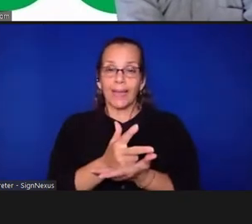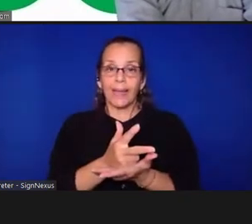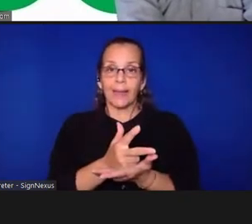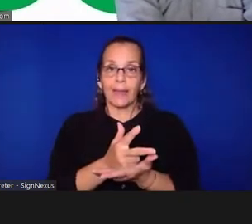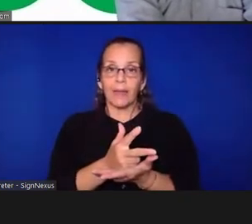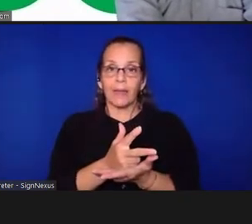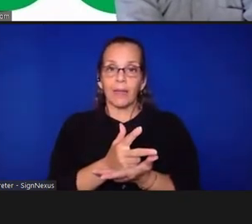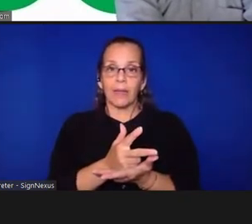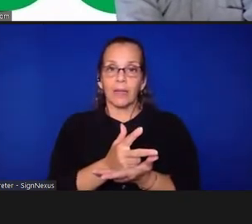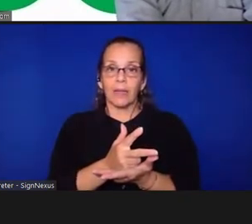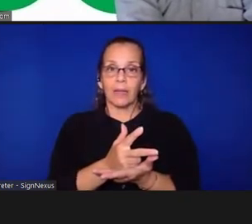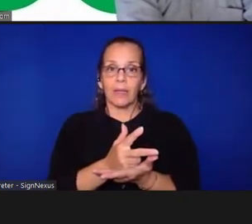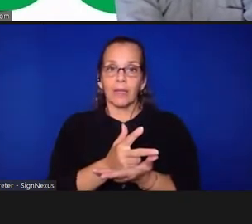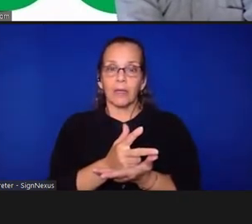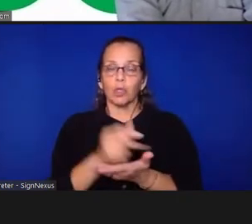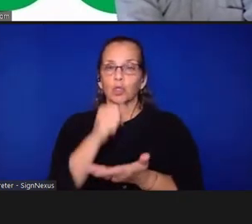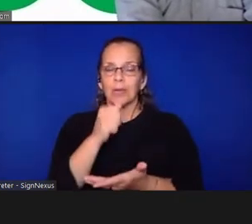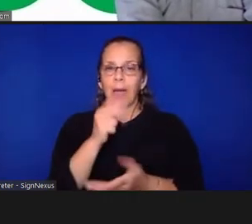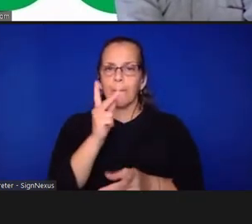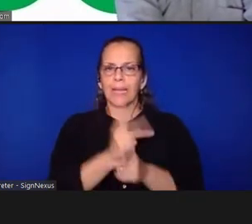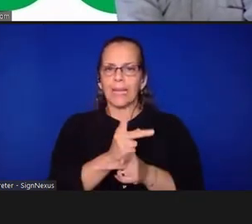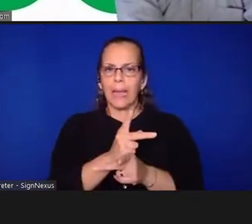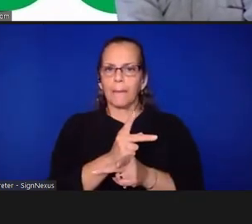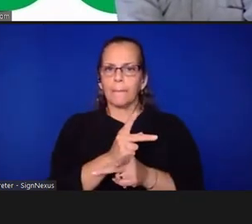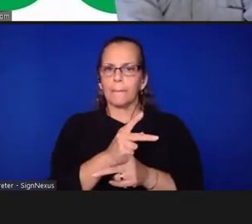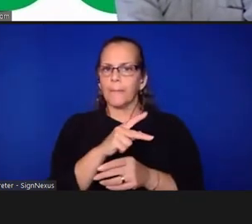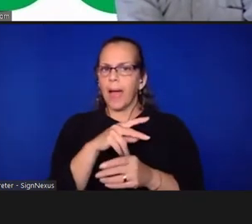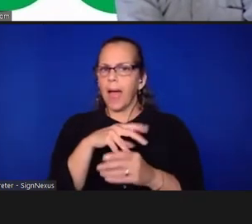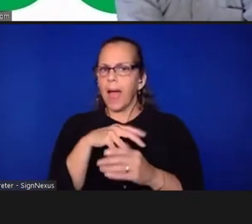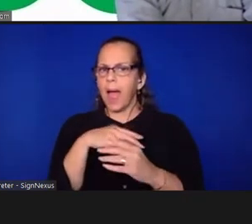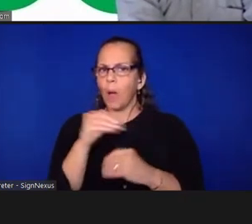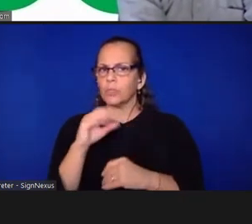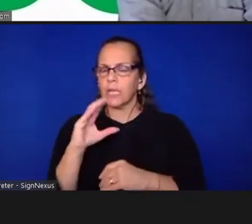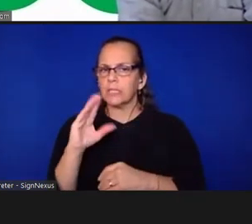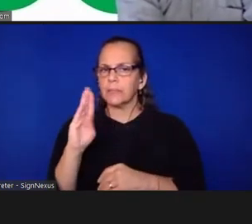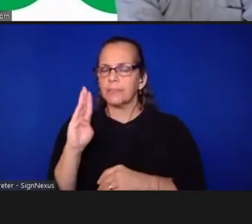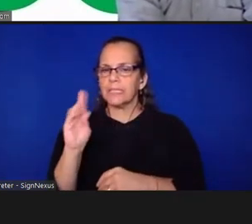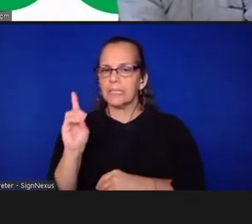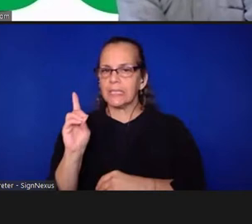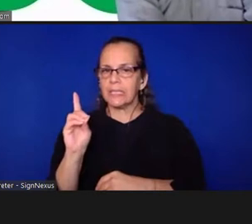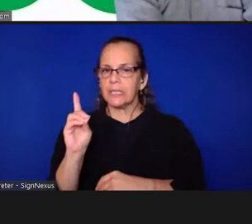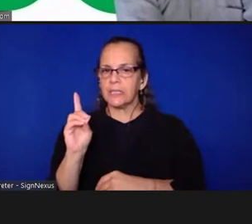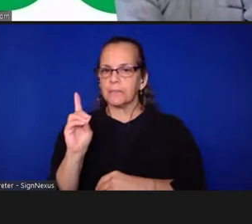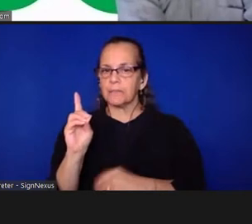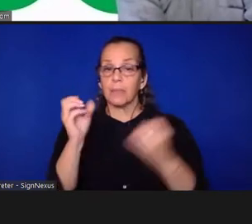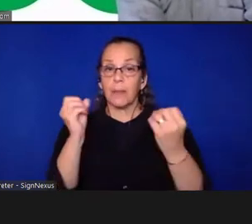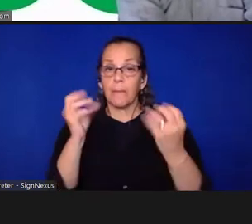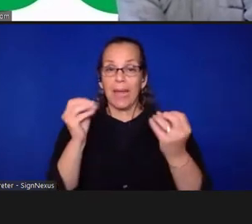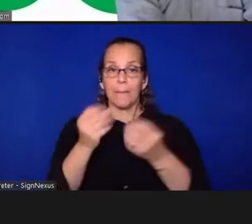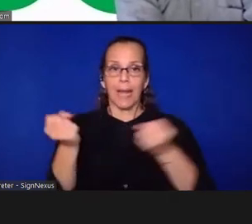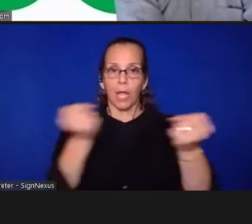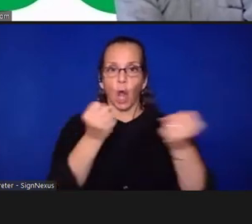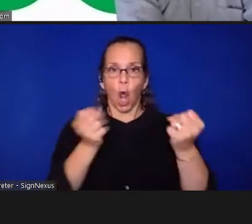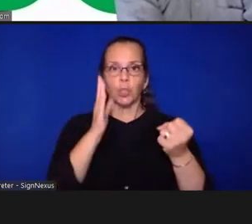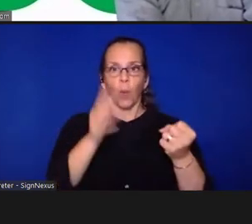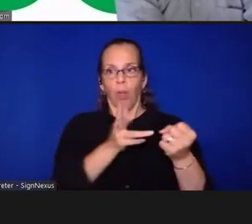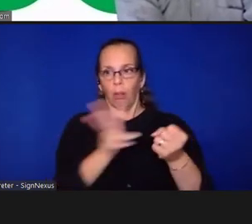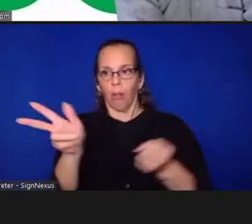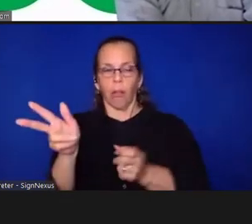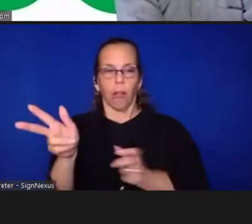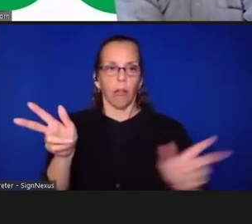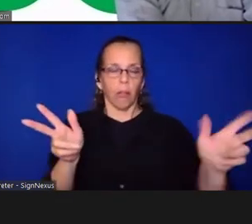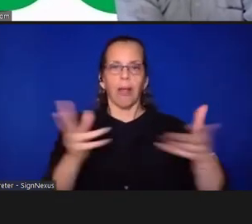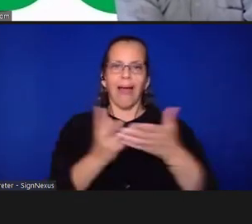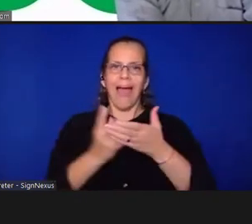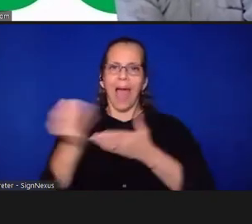outside of the CBD as the EA estimates that a lot of vehicles will be diverted into neighborhoods outside of CBD